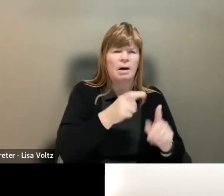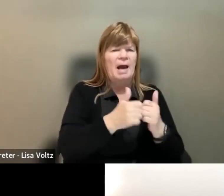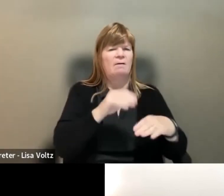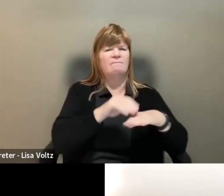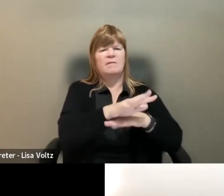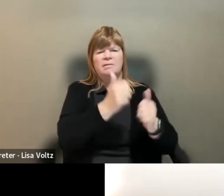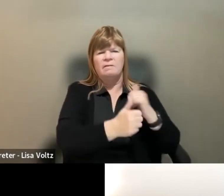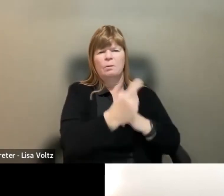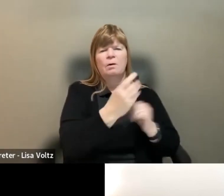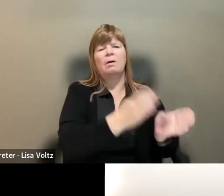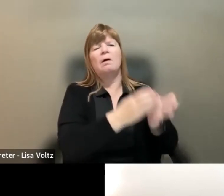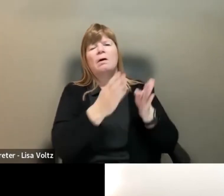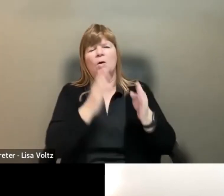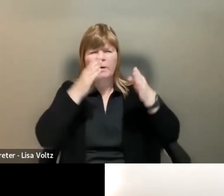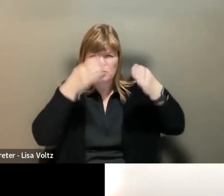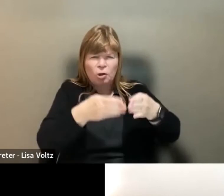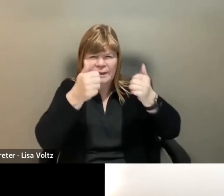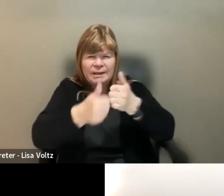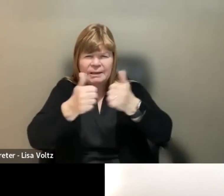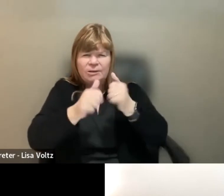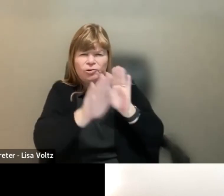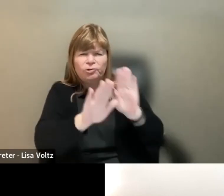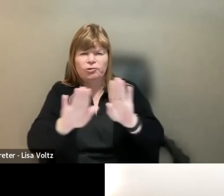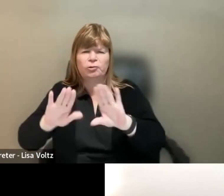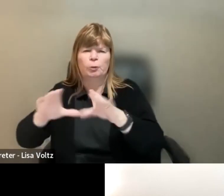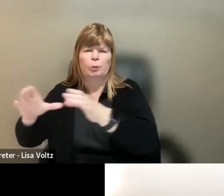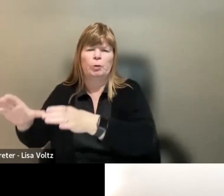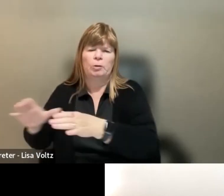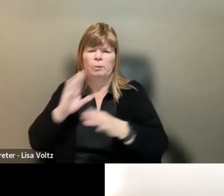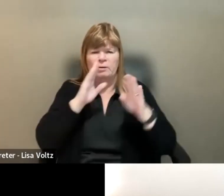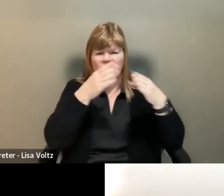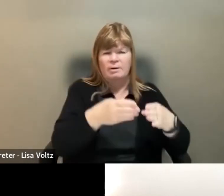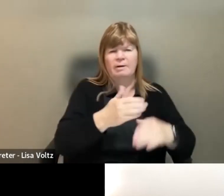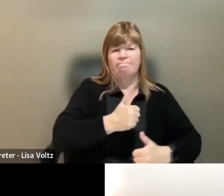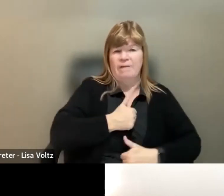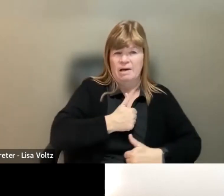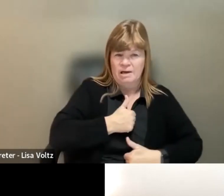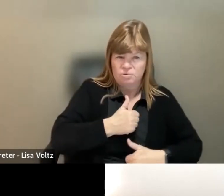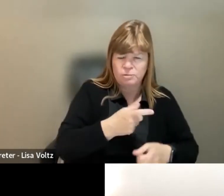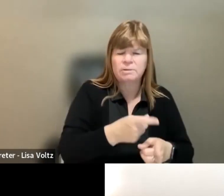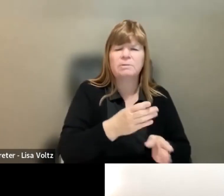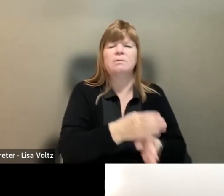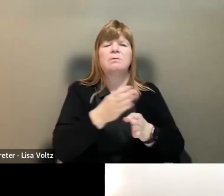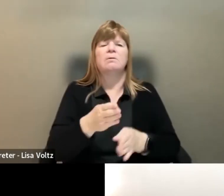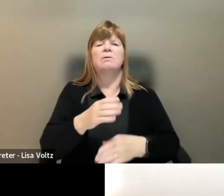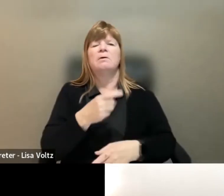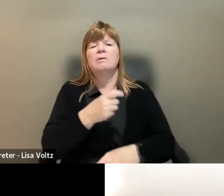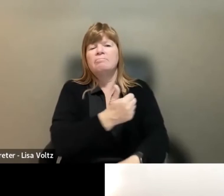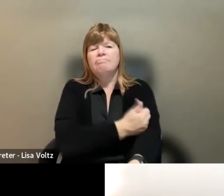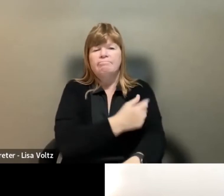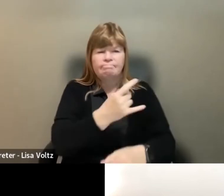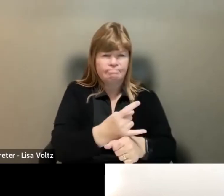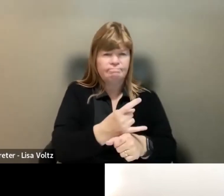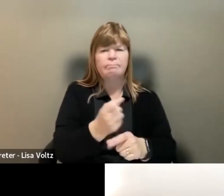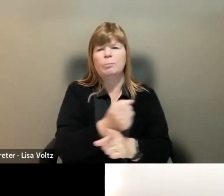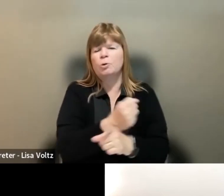everybody, and then we targeted each individual group. And we targeted veterans, we targeted substance use